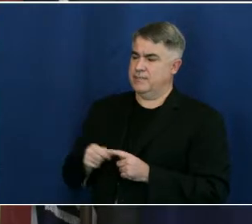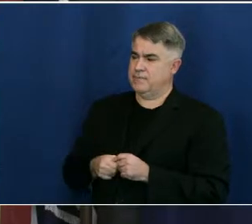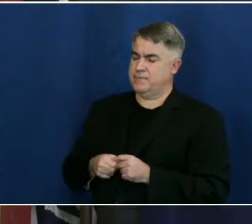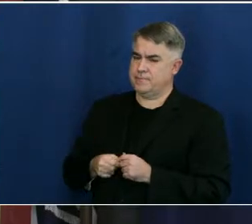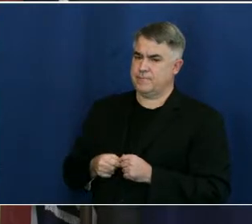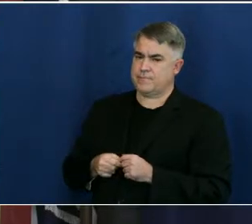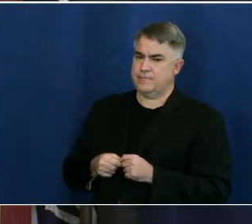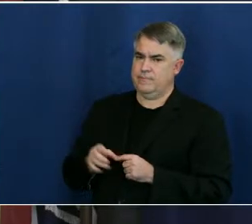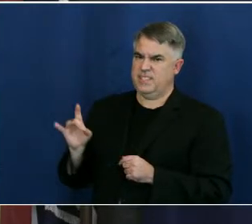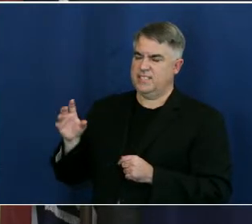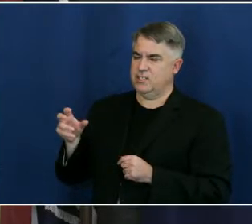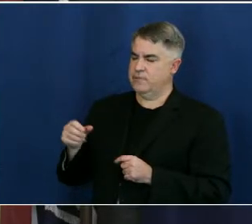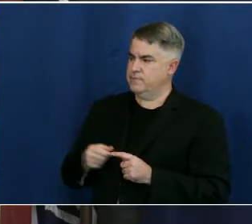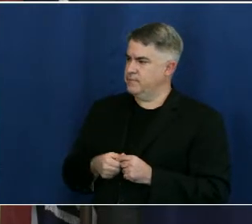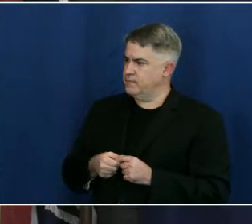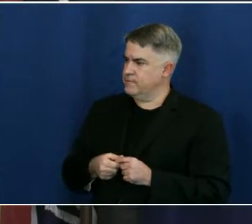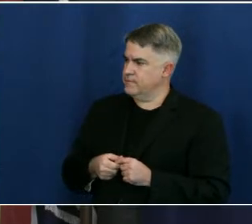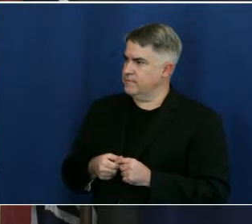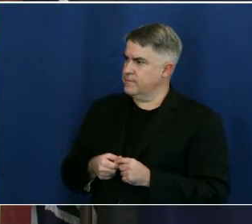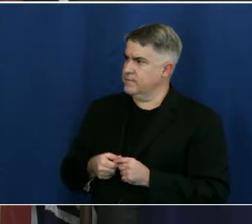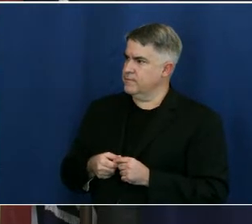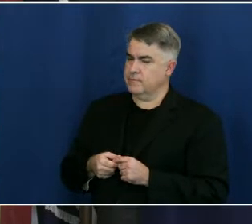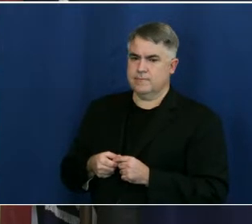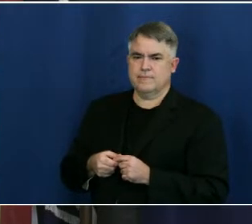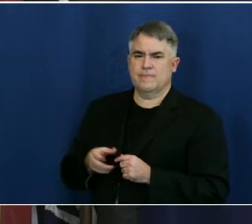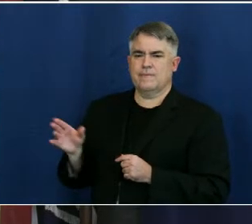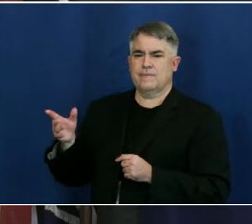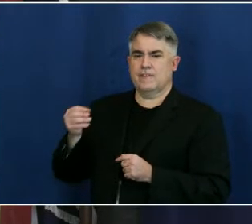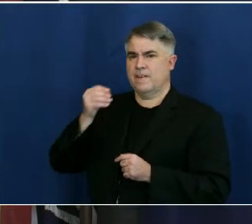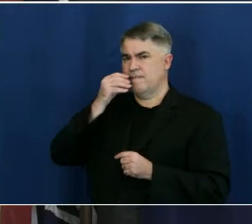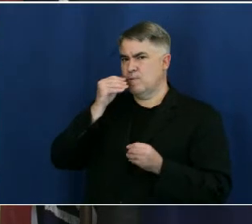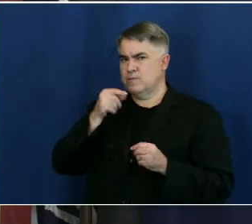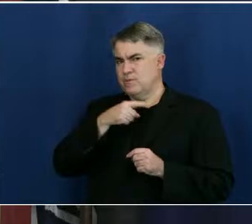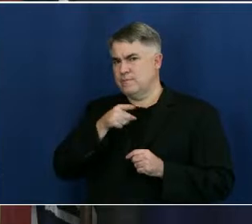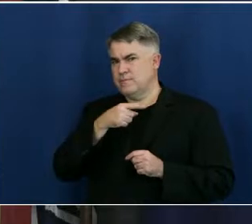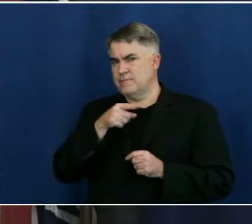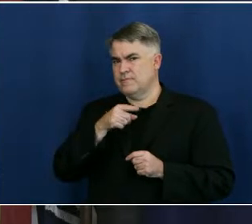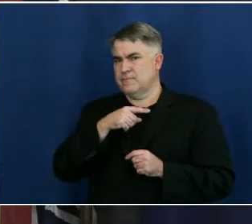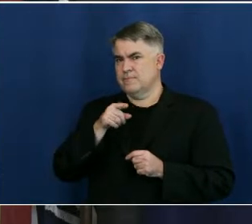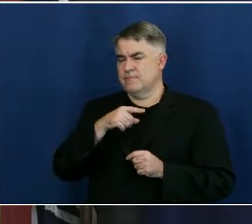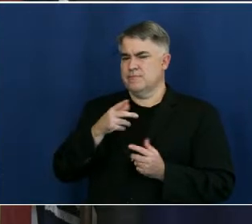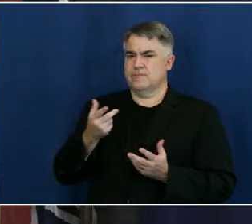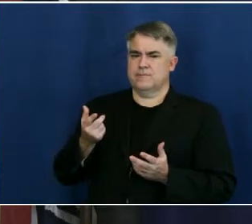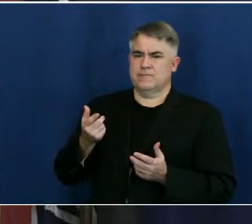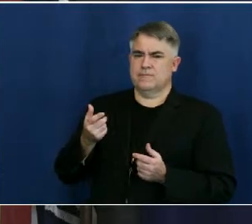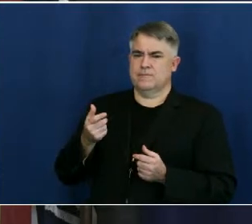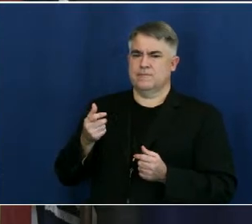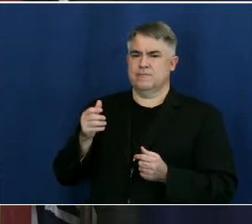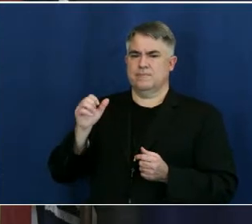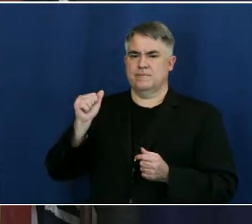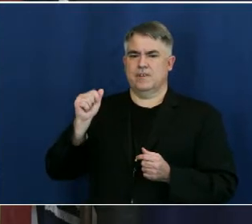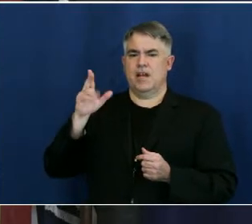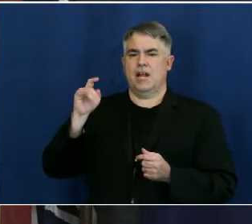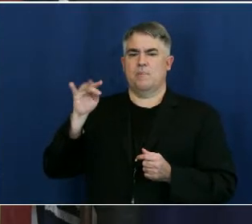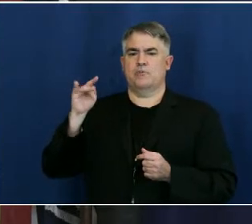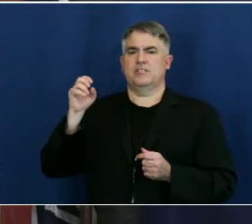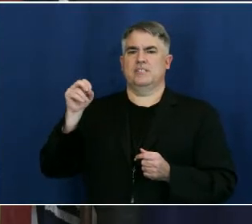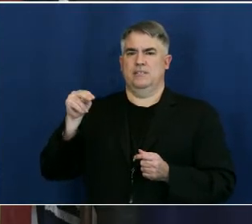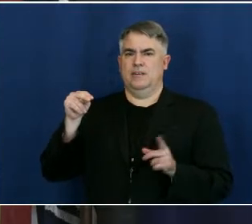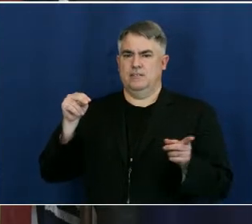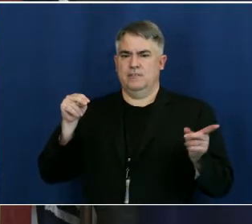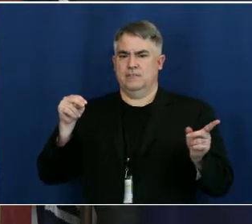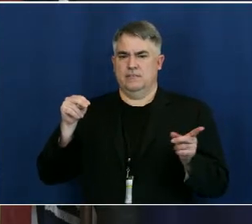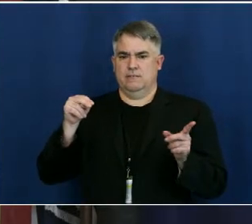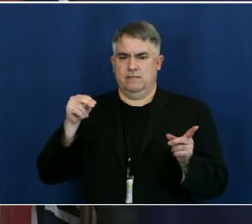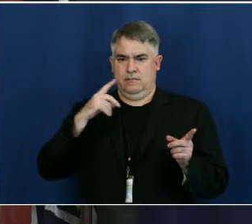asks, Albertsons says it's sourcing its vaccines from the county weekly. What other pharmacies receive vaccines from the county?